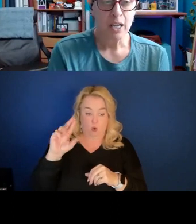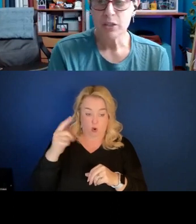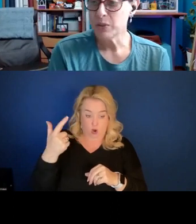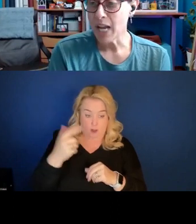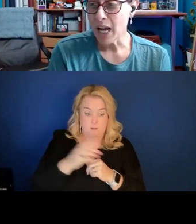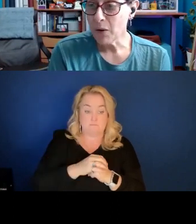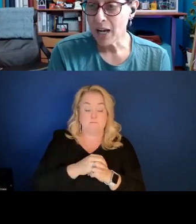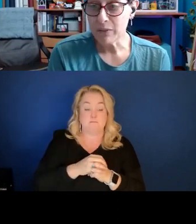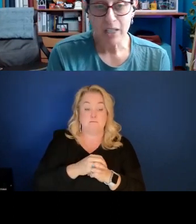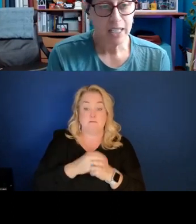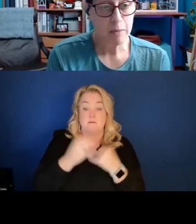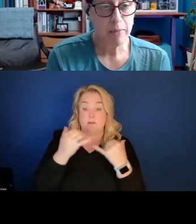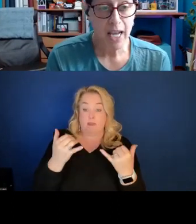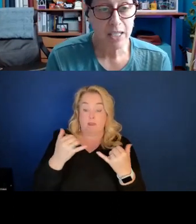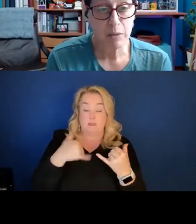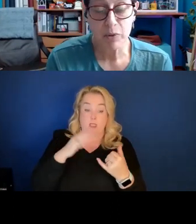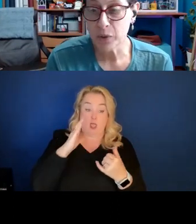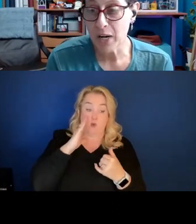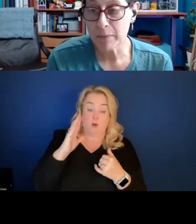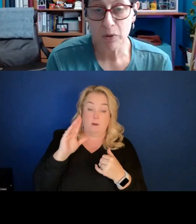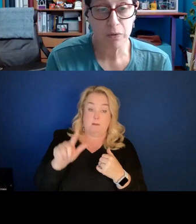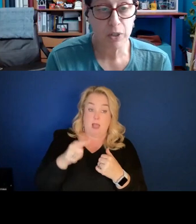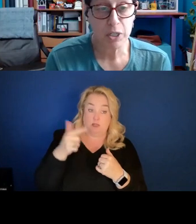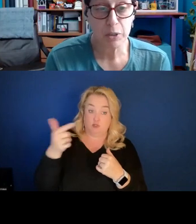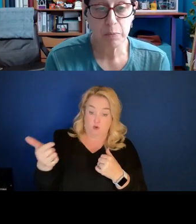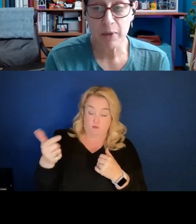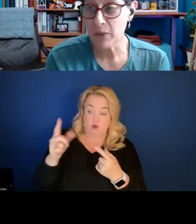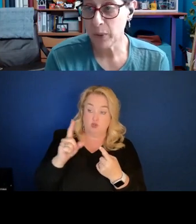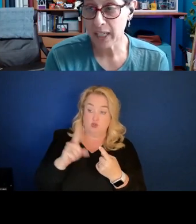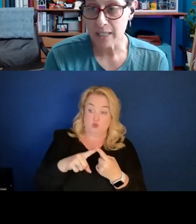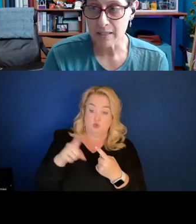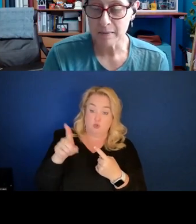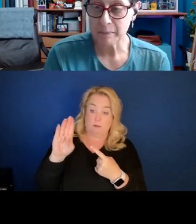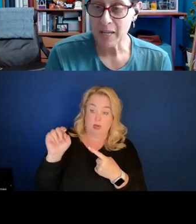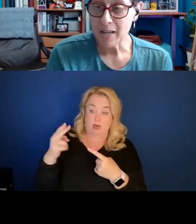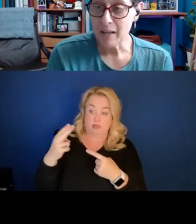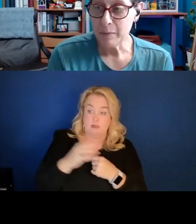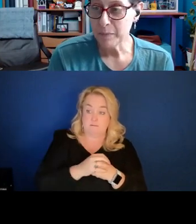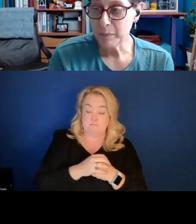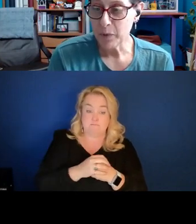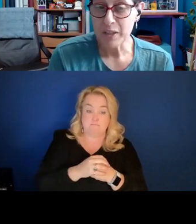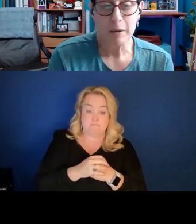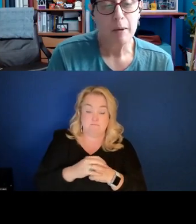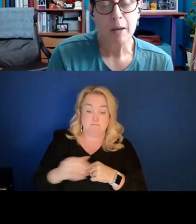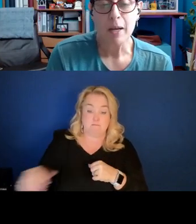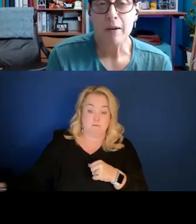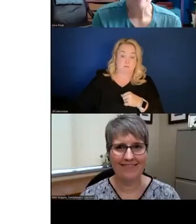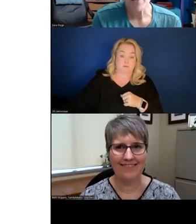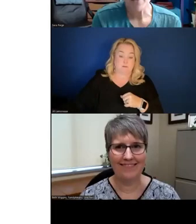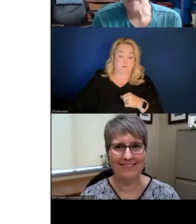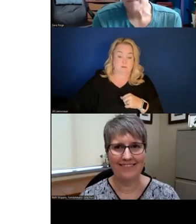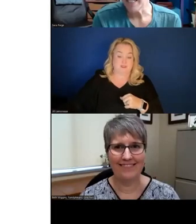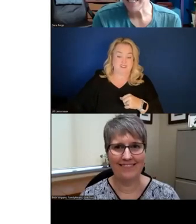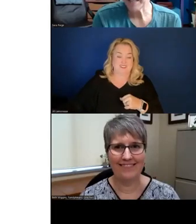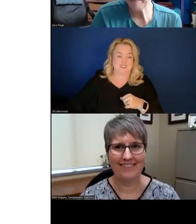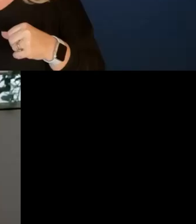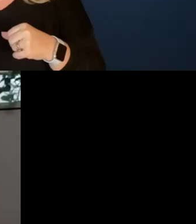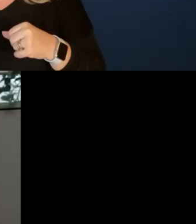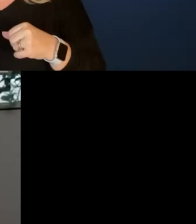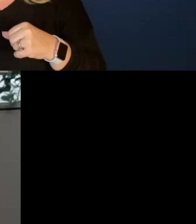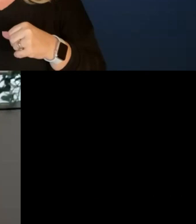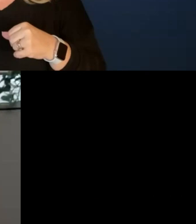info@communitycarecorps.org. So now I would like to pass the program over to Beth Wiggins with Family